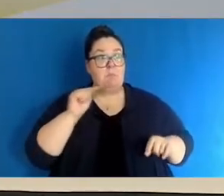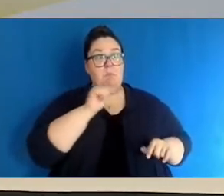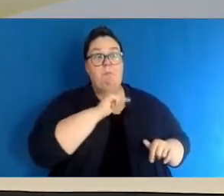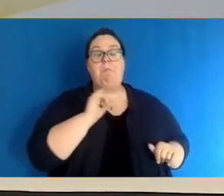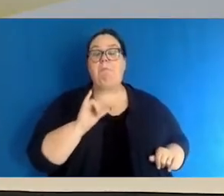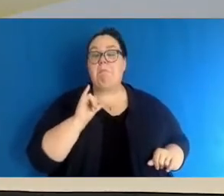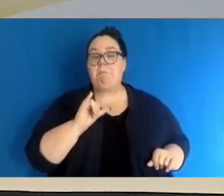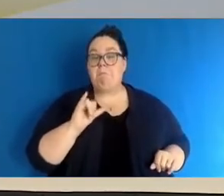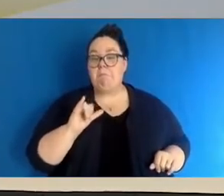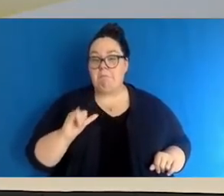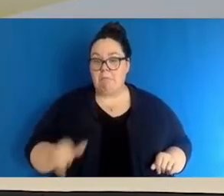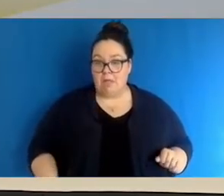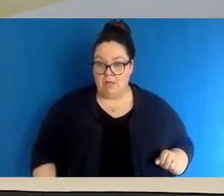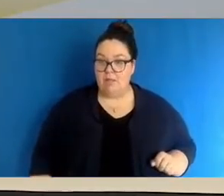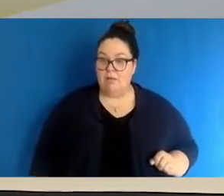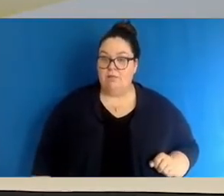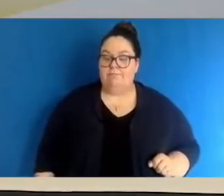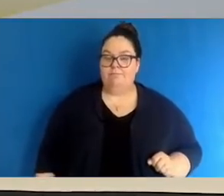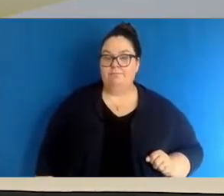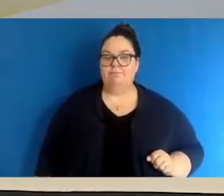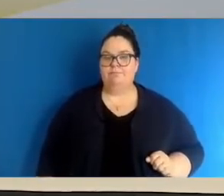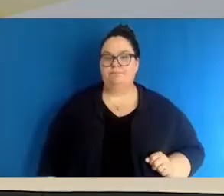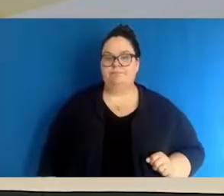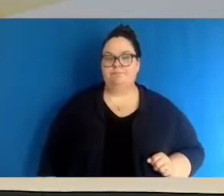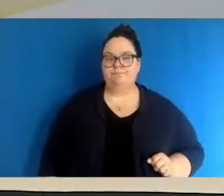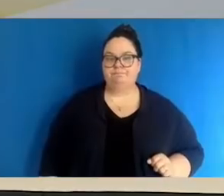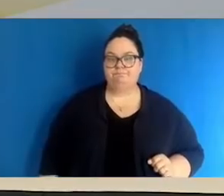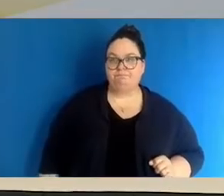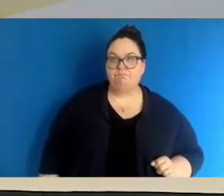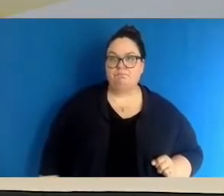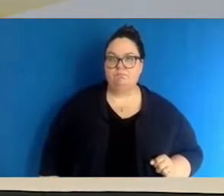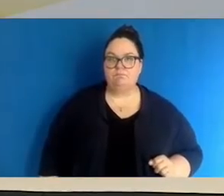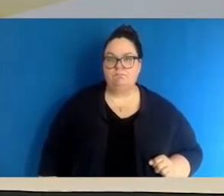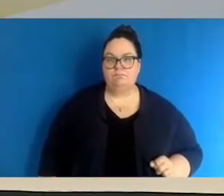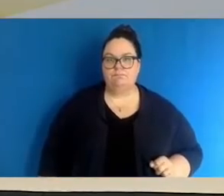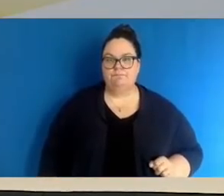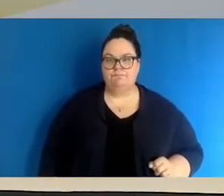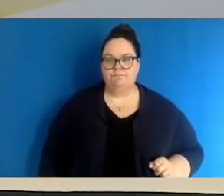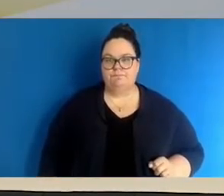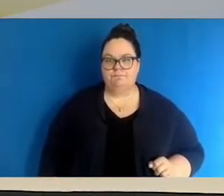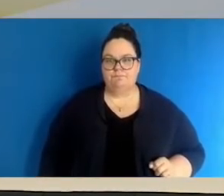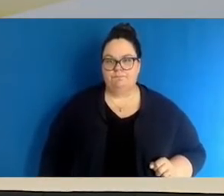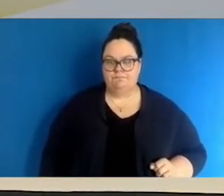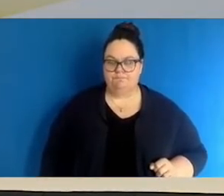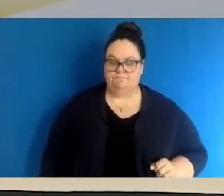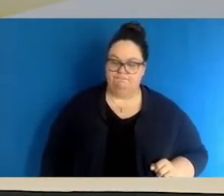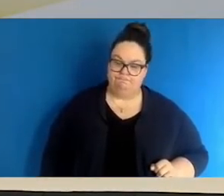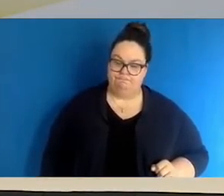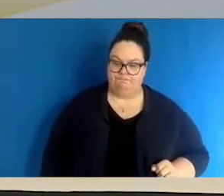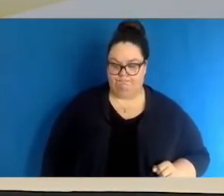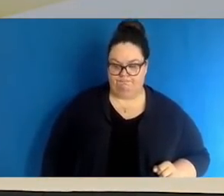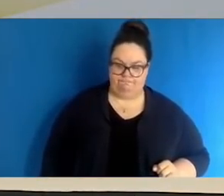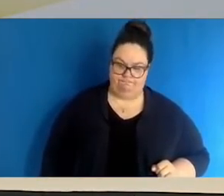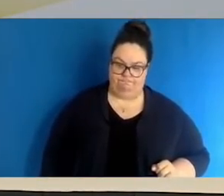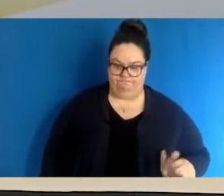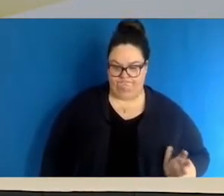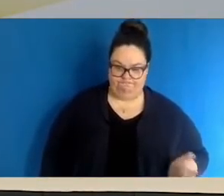various parts of this country. And so we have not, I